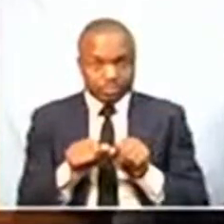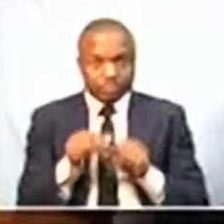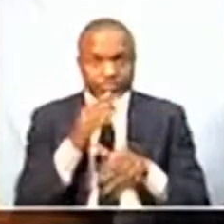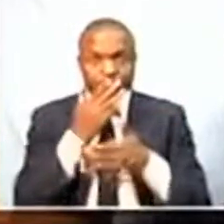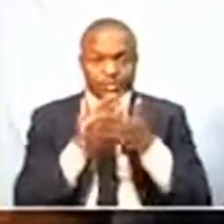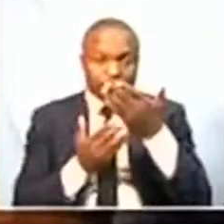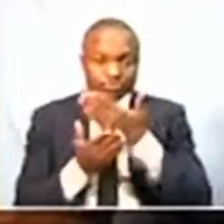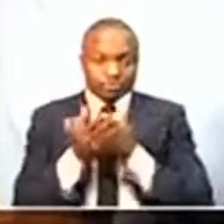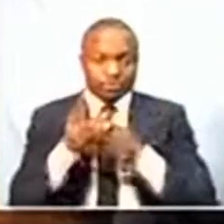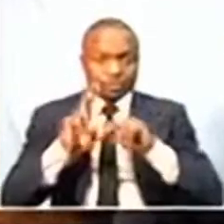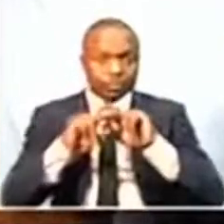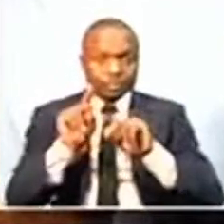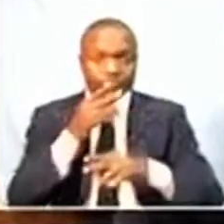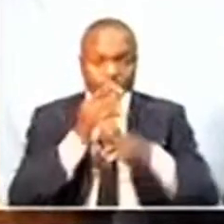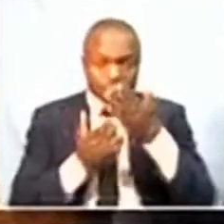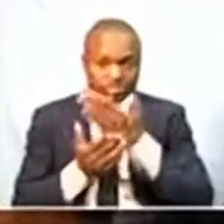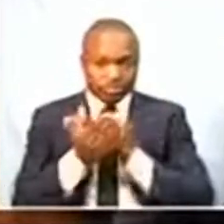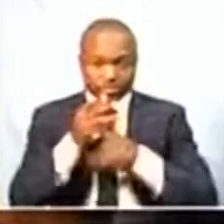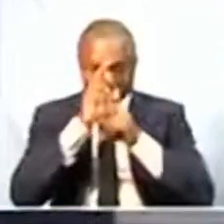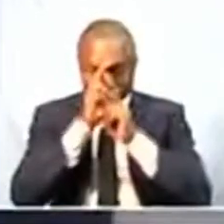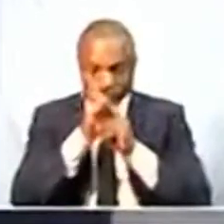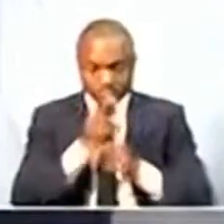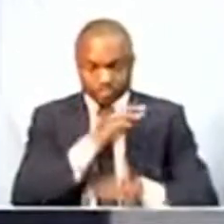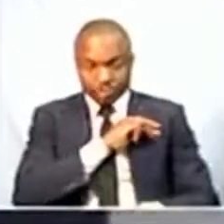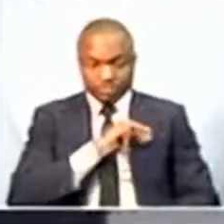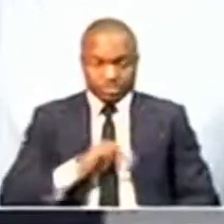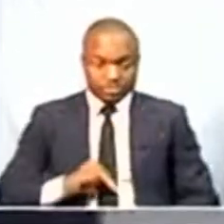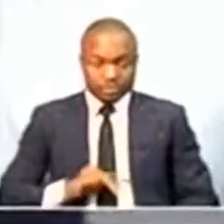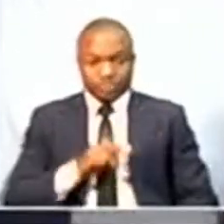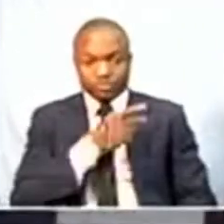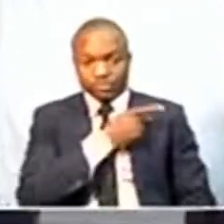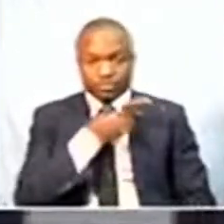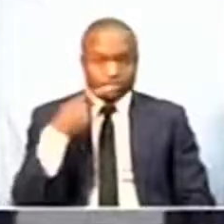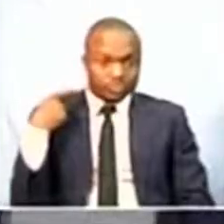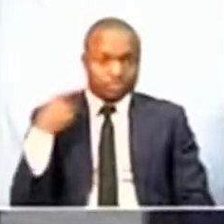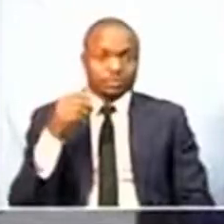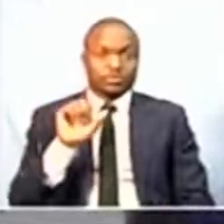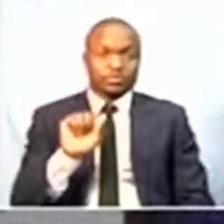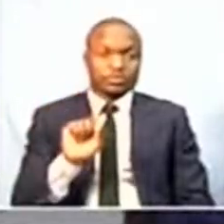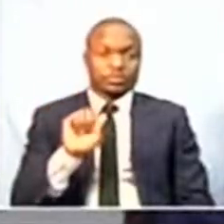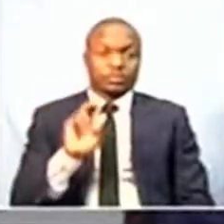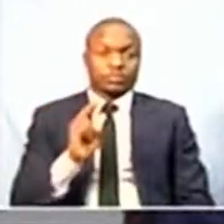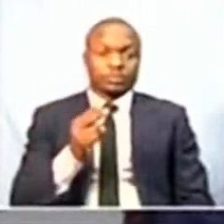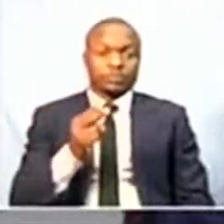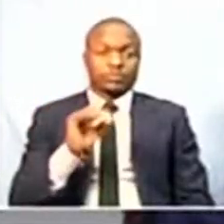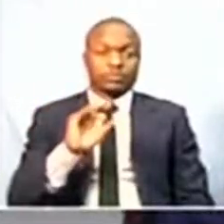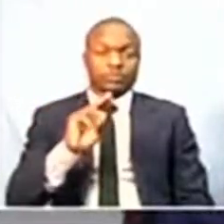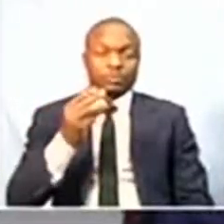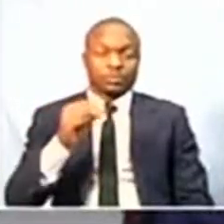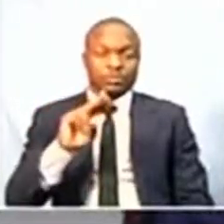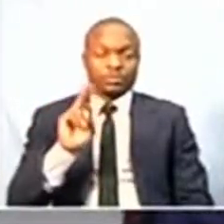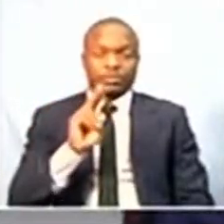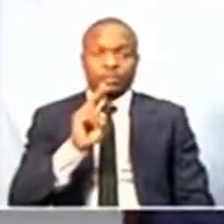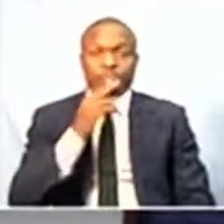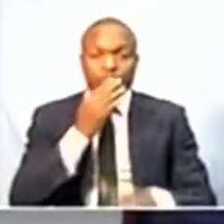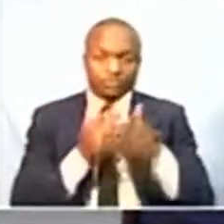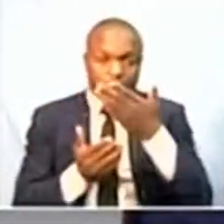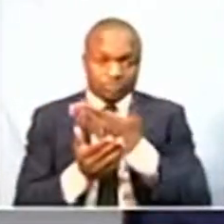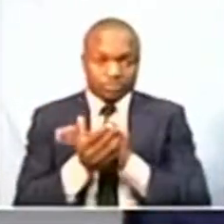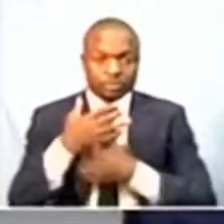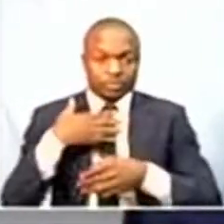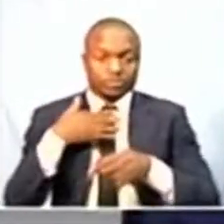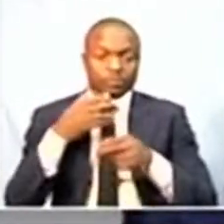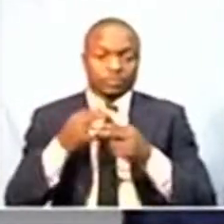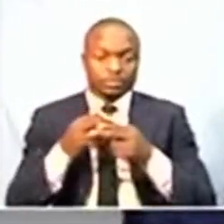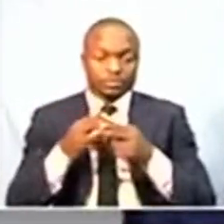Good morning, Chair, and good morning, honorable members of Parliament and SIWANG'ANDU. Good morning. My name is Jeffan Siame from the Office